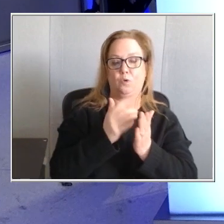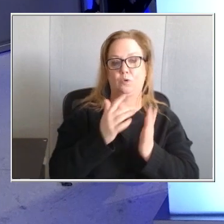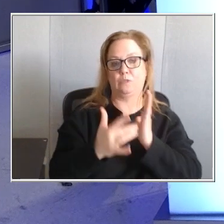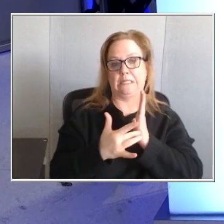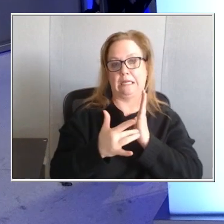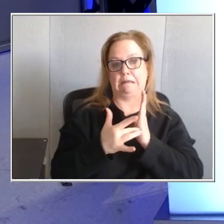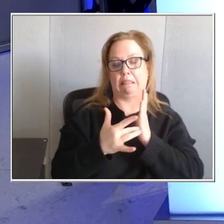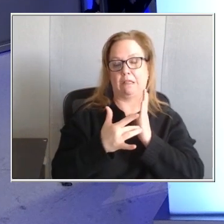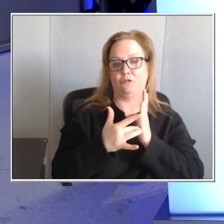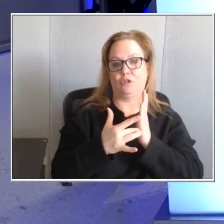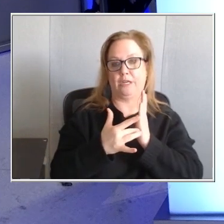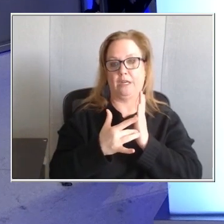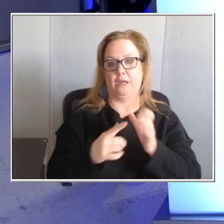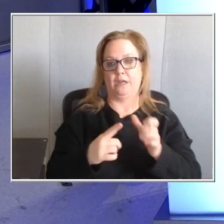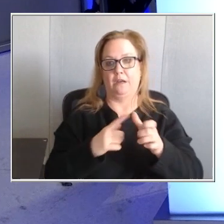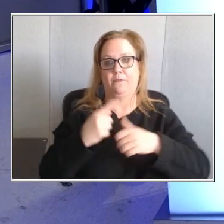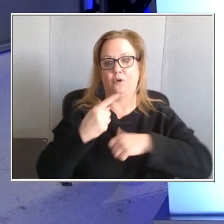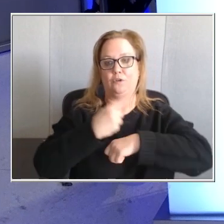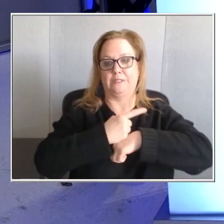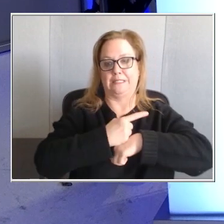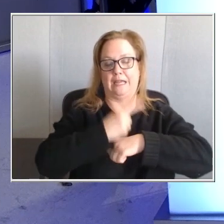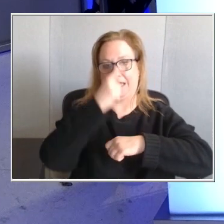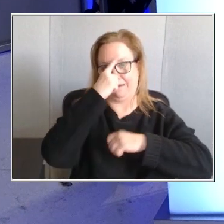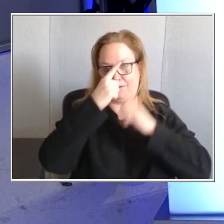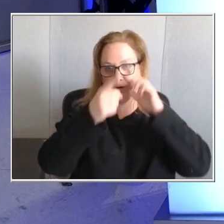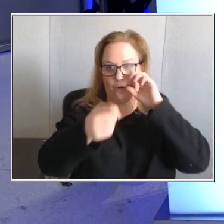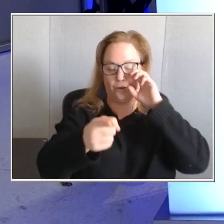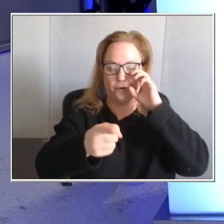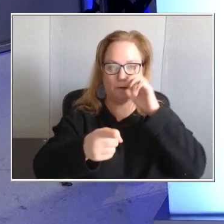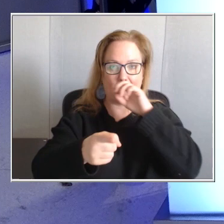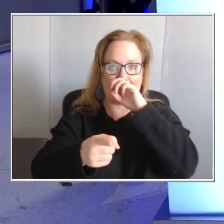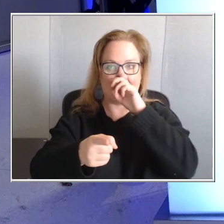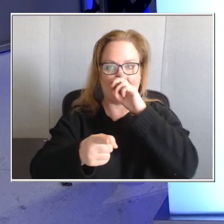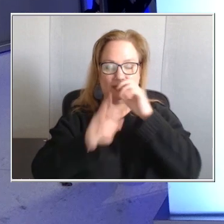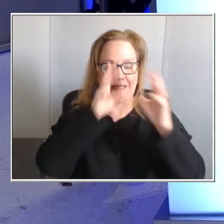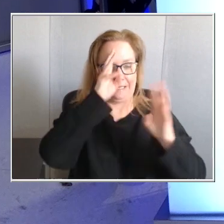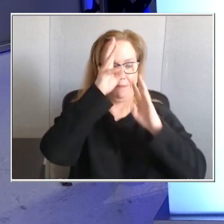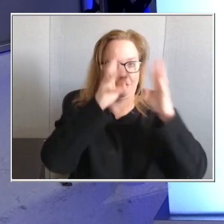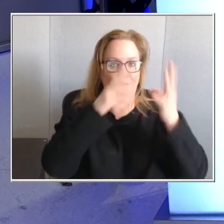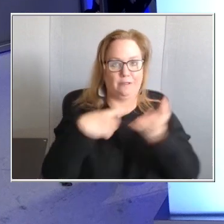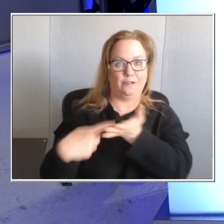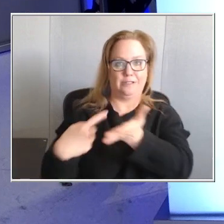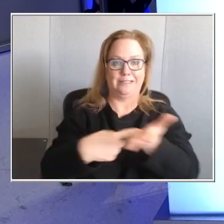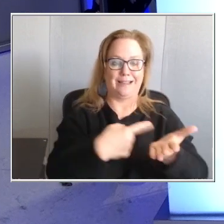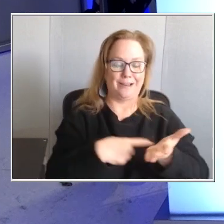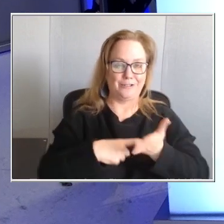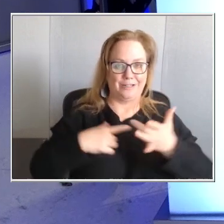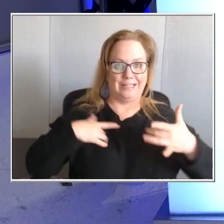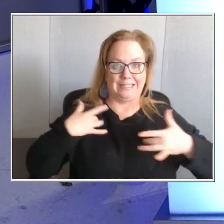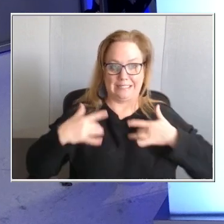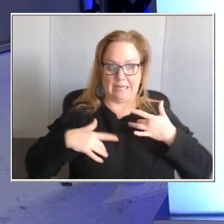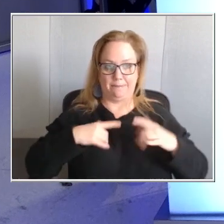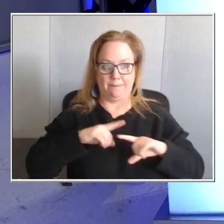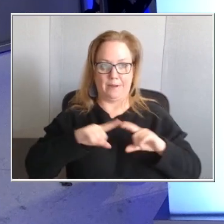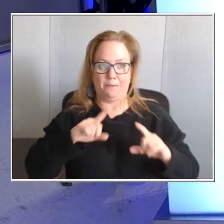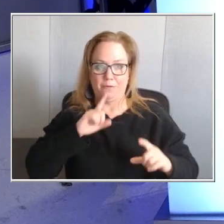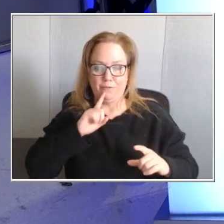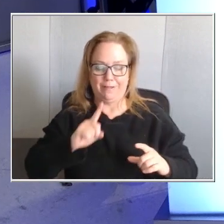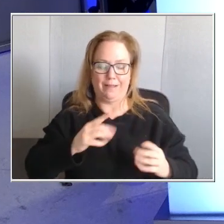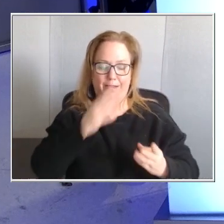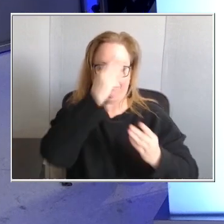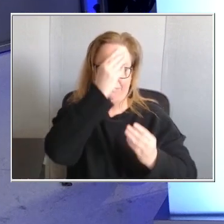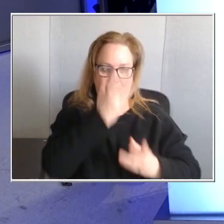the first day like for you? He's imagining there's a lot of discussion and a lot of excitement, but when you really get that information